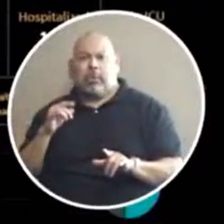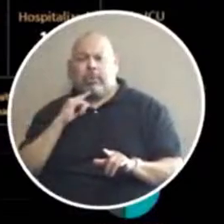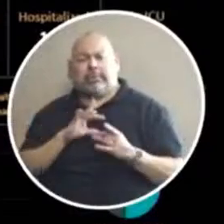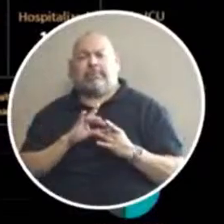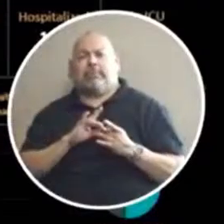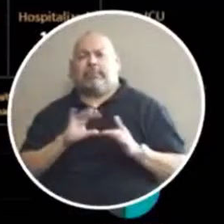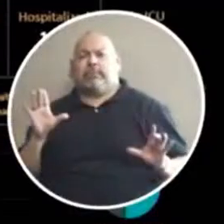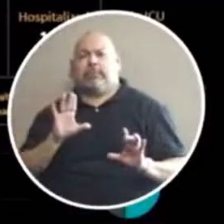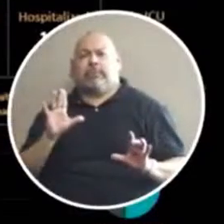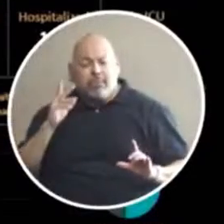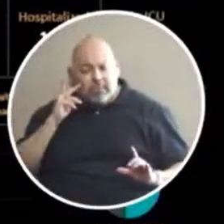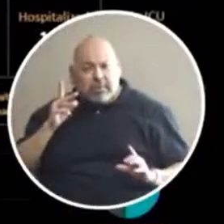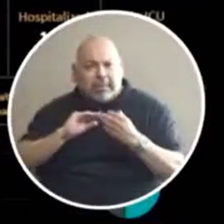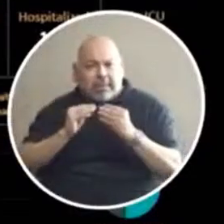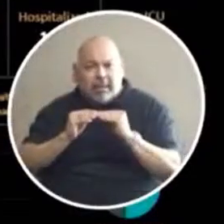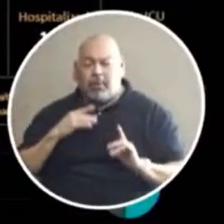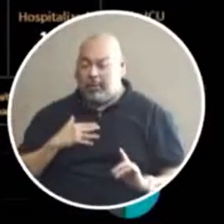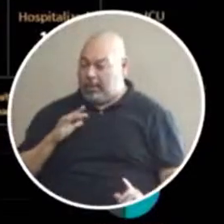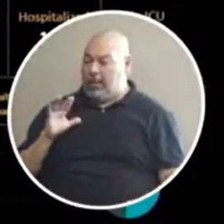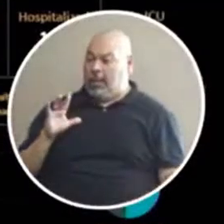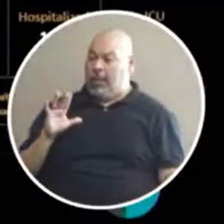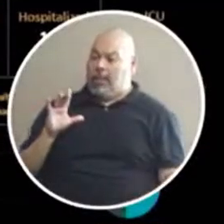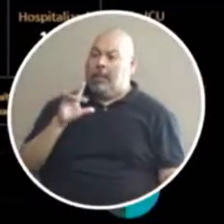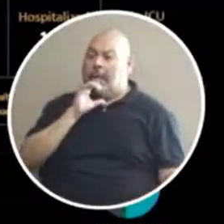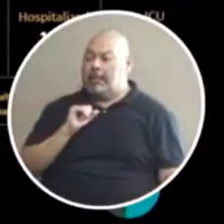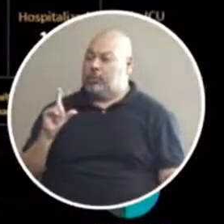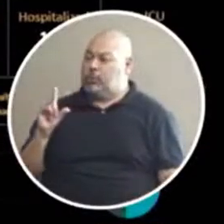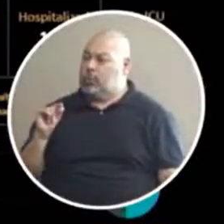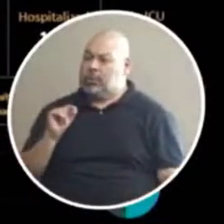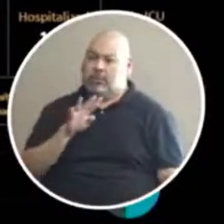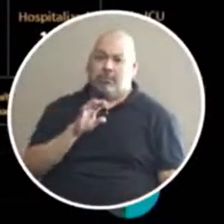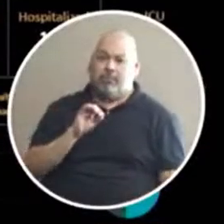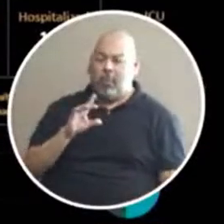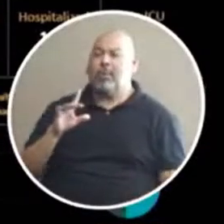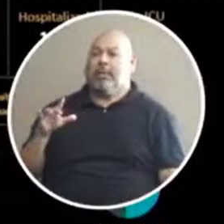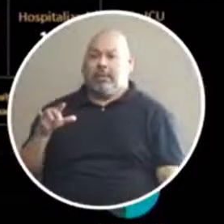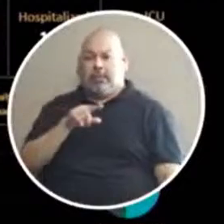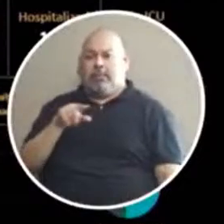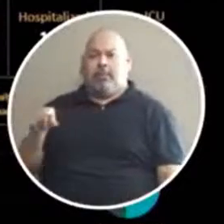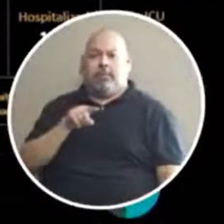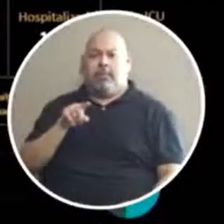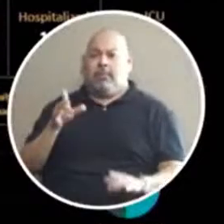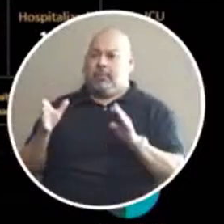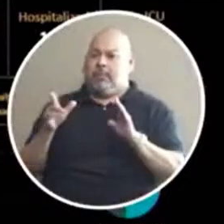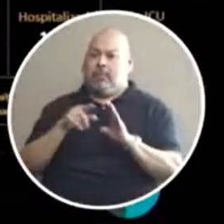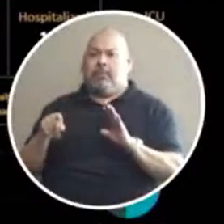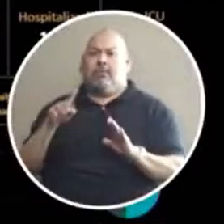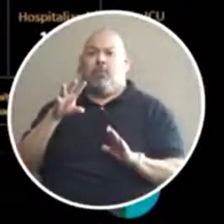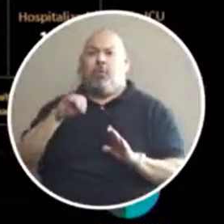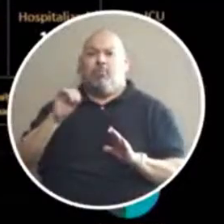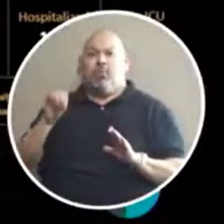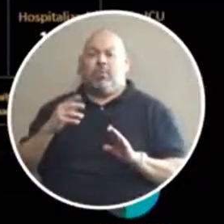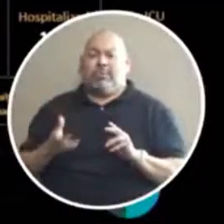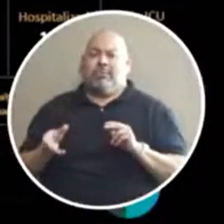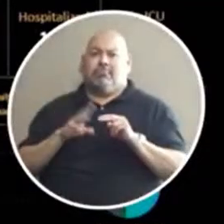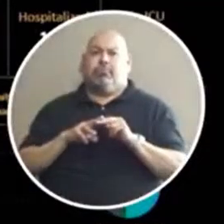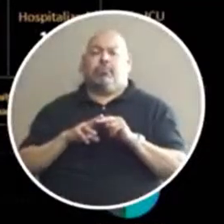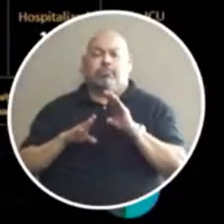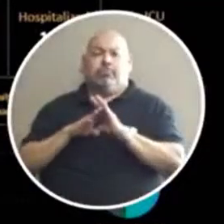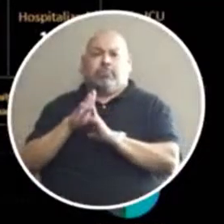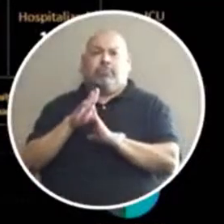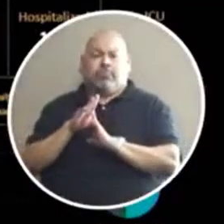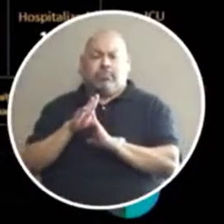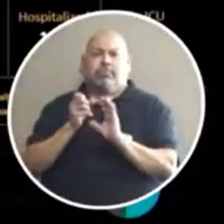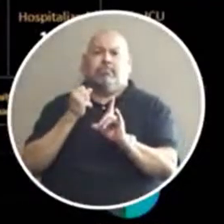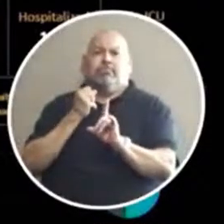see that the population between 20s and 40s are the ones that comprise approximately 40% of all the positive cases that we